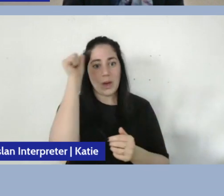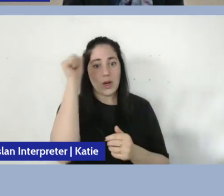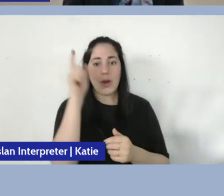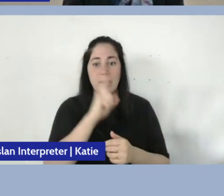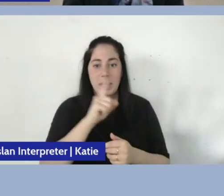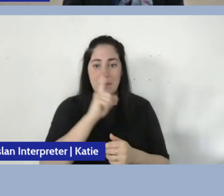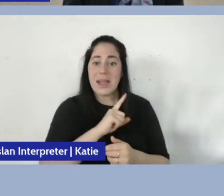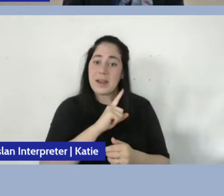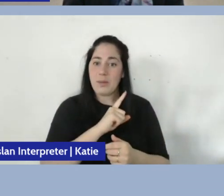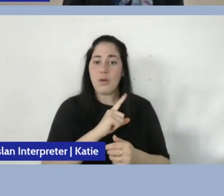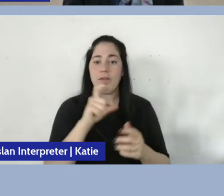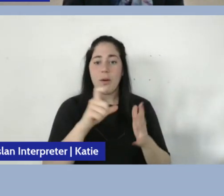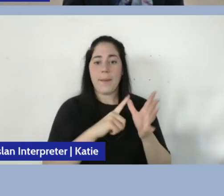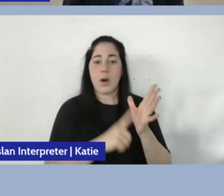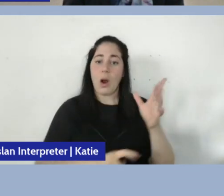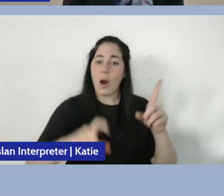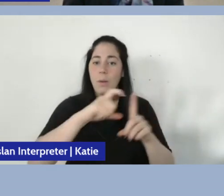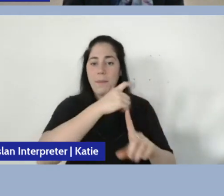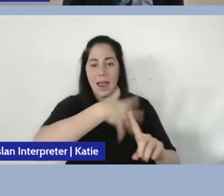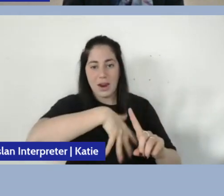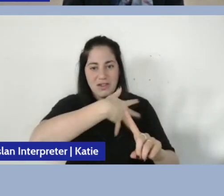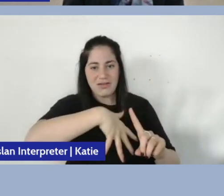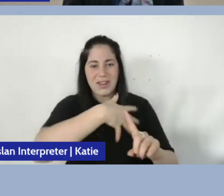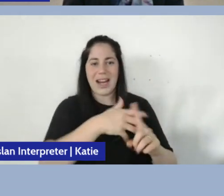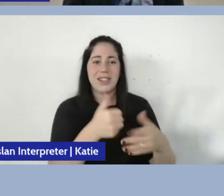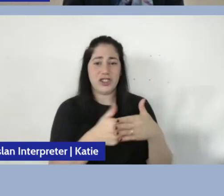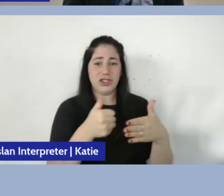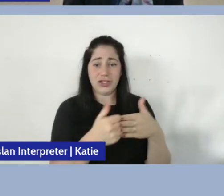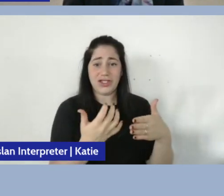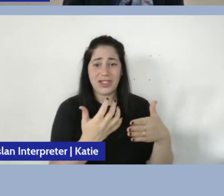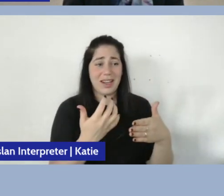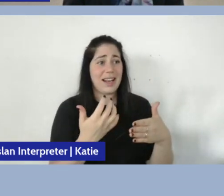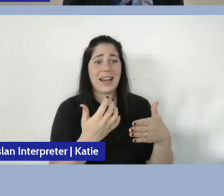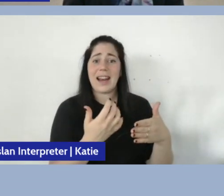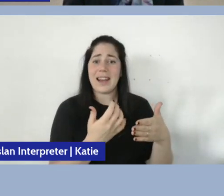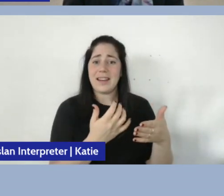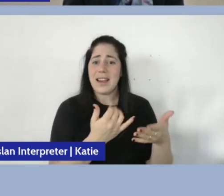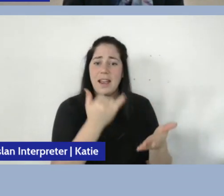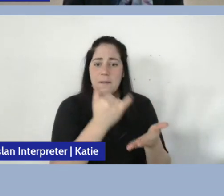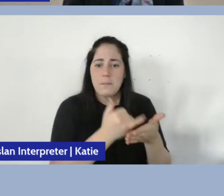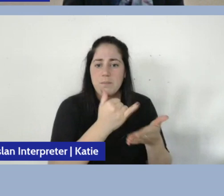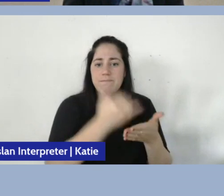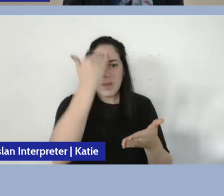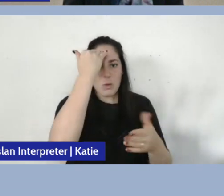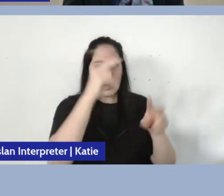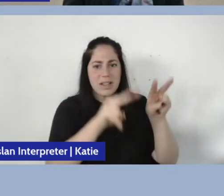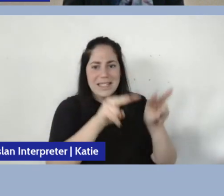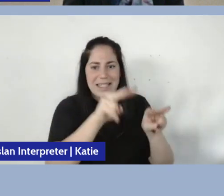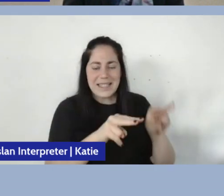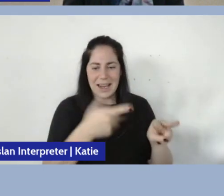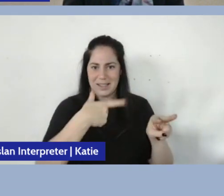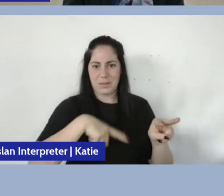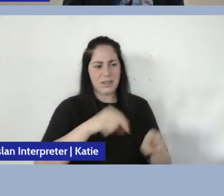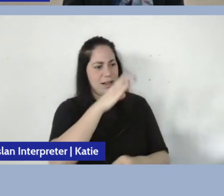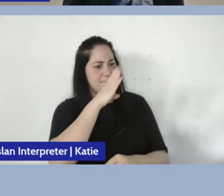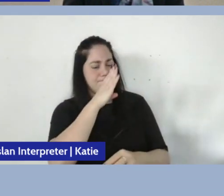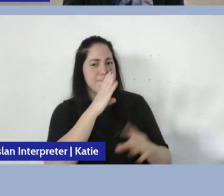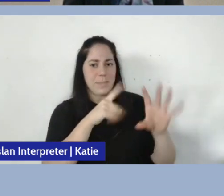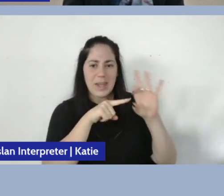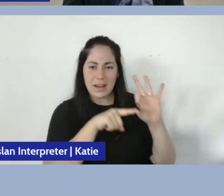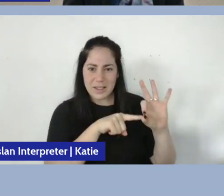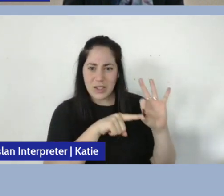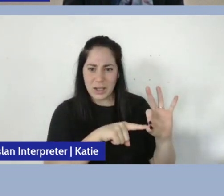background often score poorly on cognitive tests and run the risk of being misdiagnosed as dementia because they